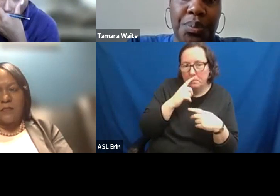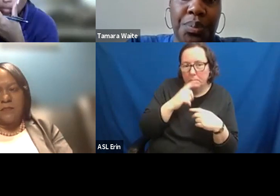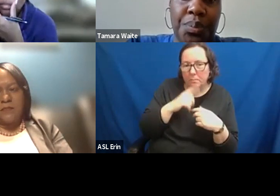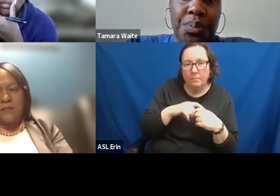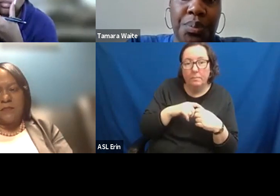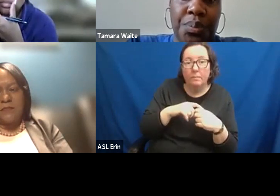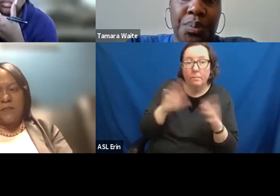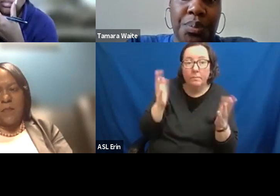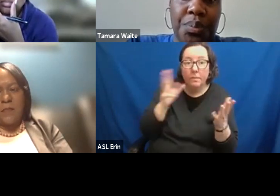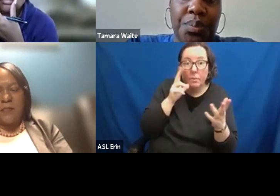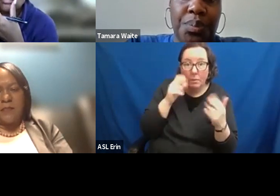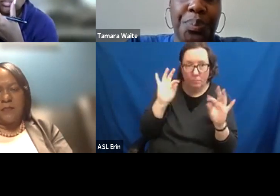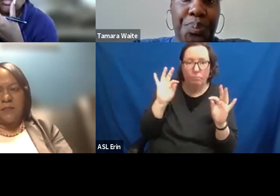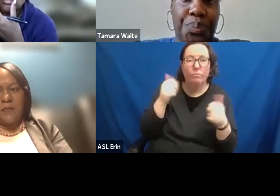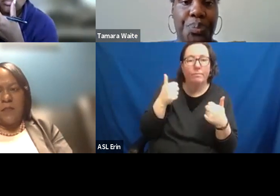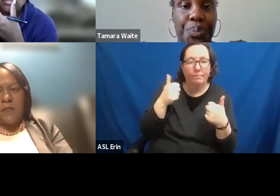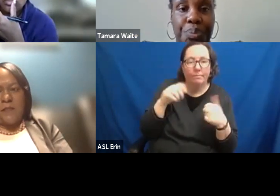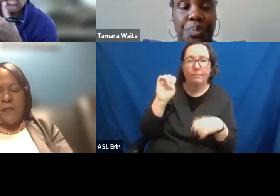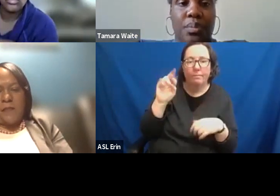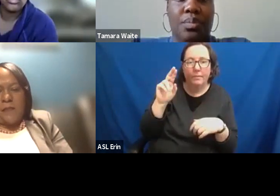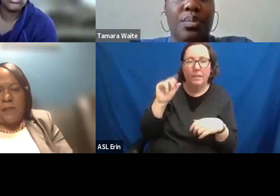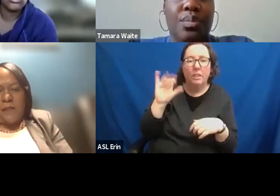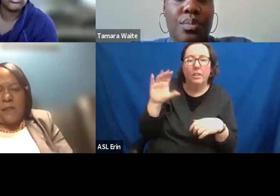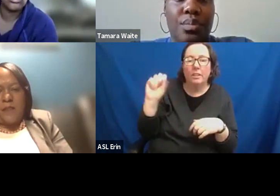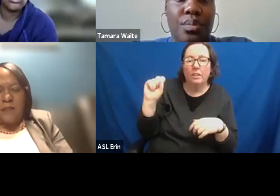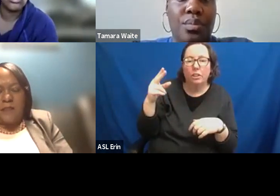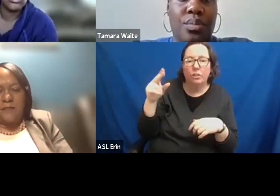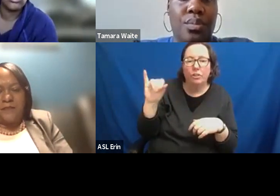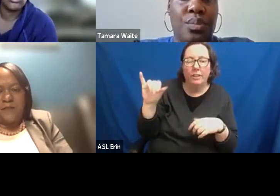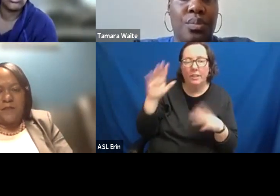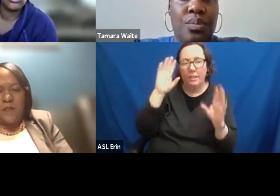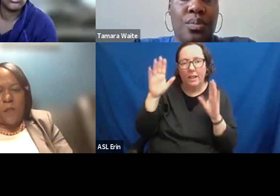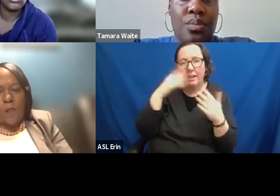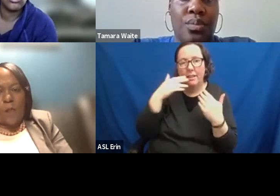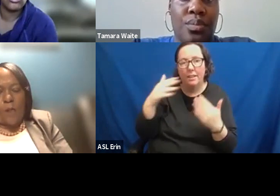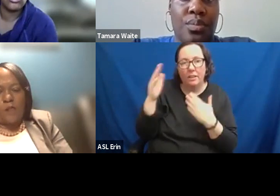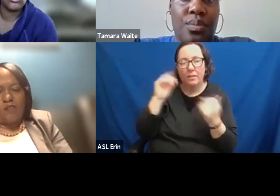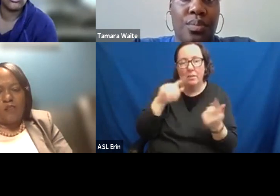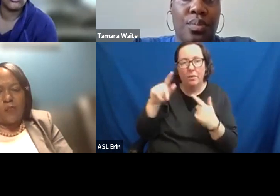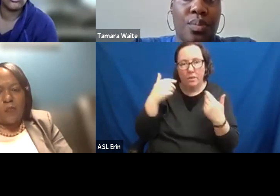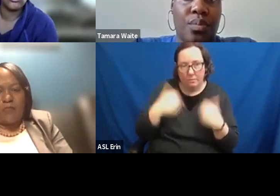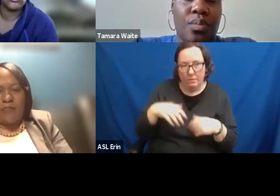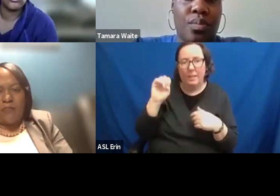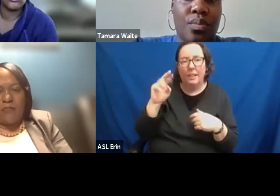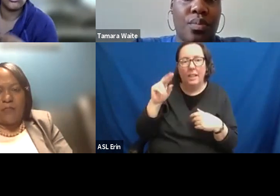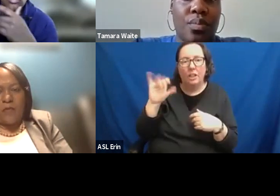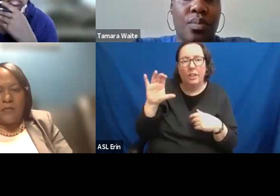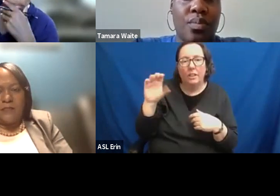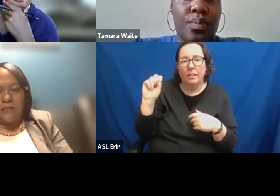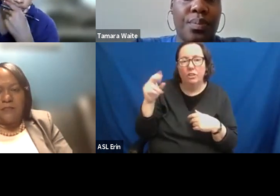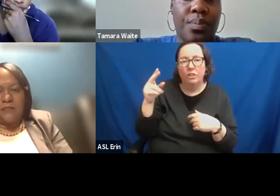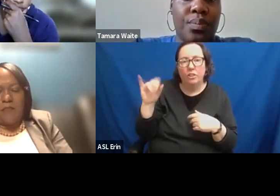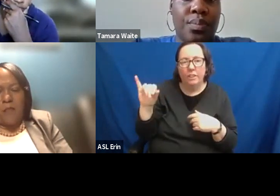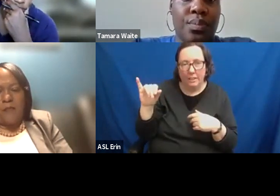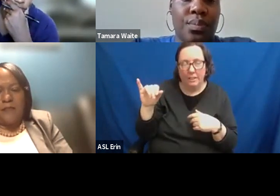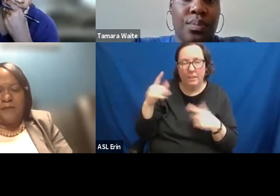Can you hear me now? We can hear you. Thank you. Hi, thank you, everyone. So my name is Eric Xi. So I